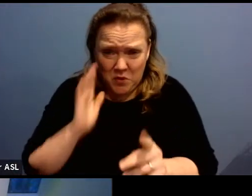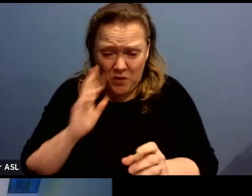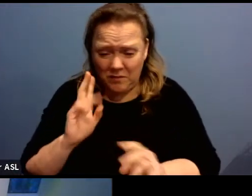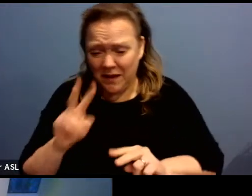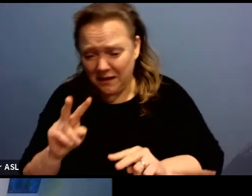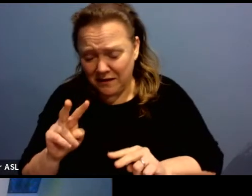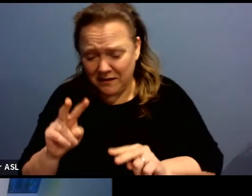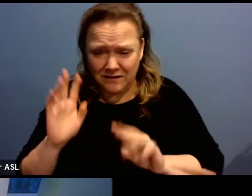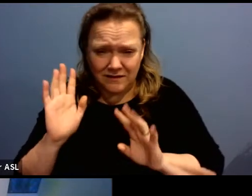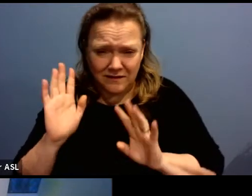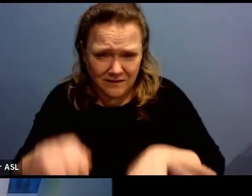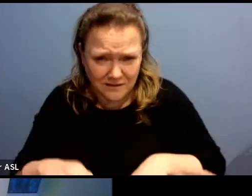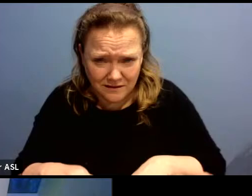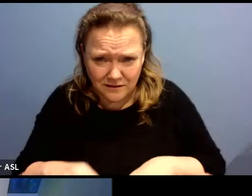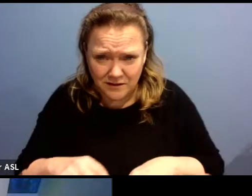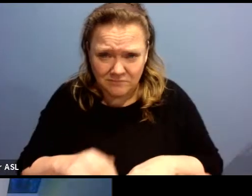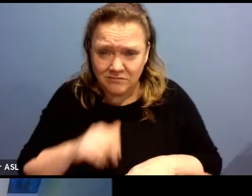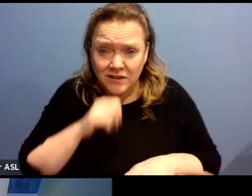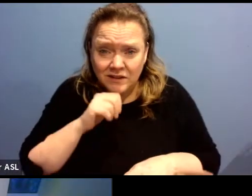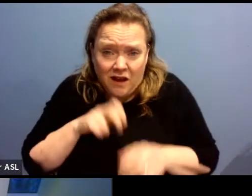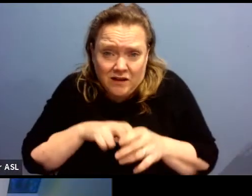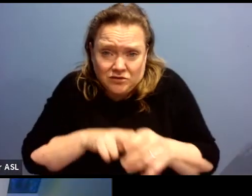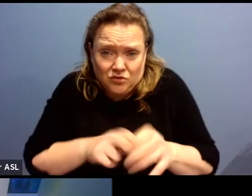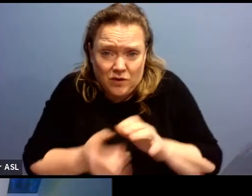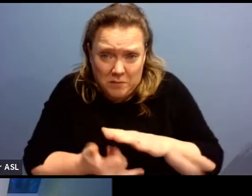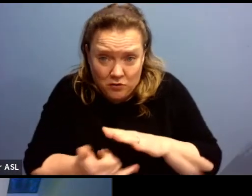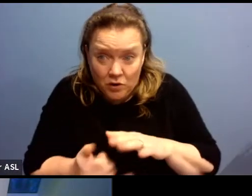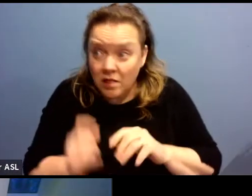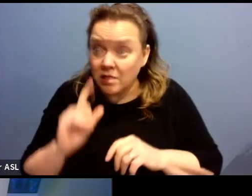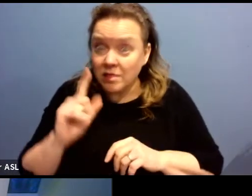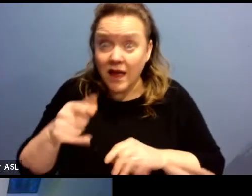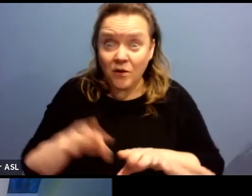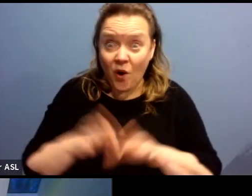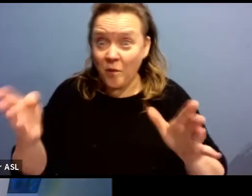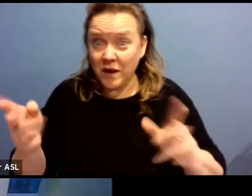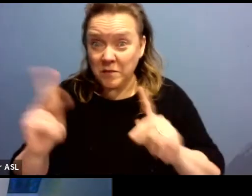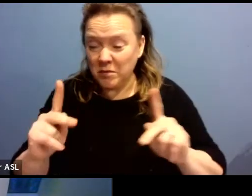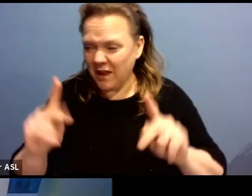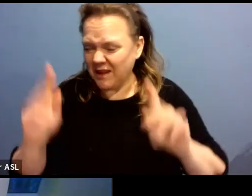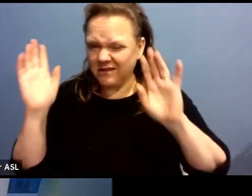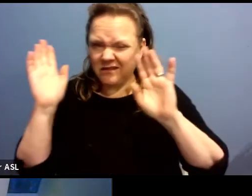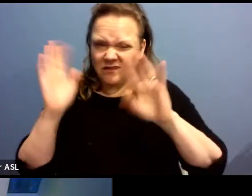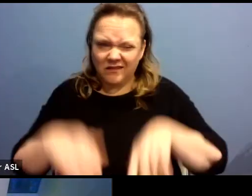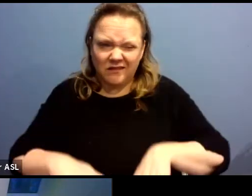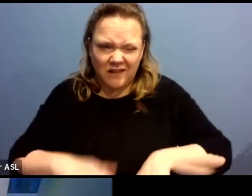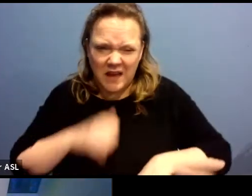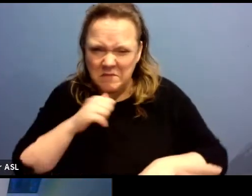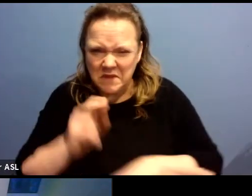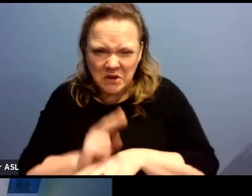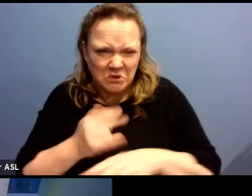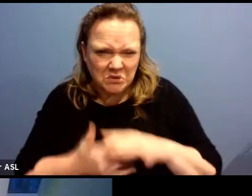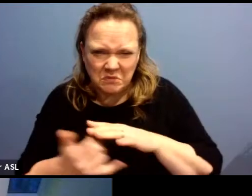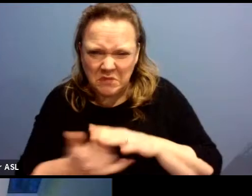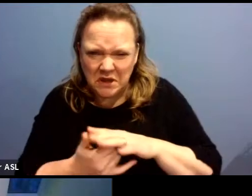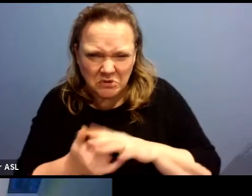those stations may reopen, and it may set forth an irreversible cycle of metro closures.